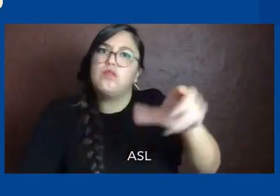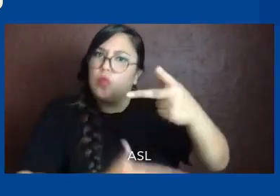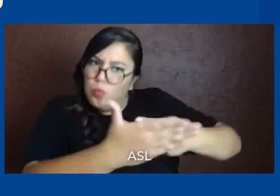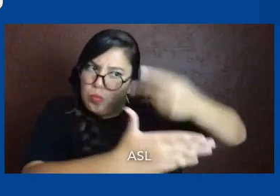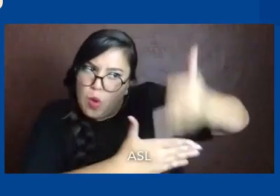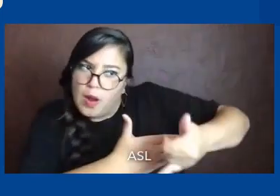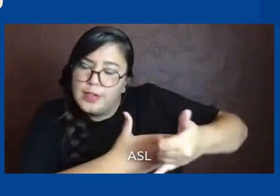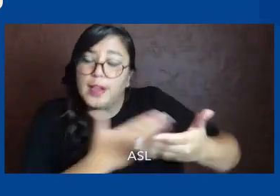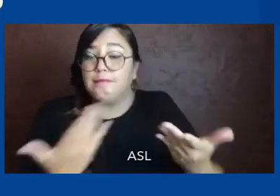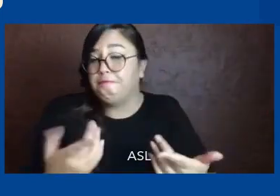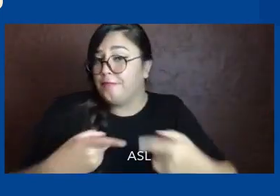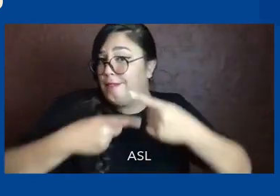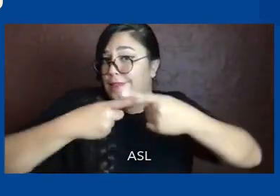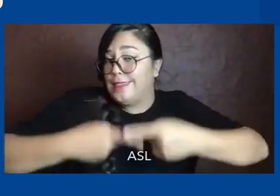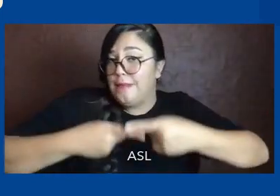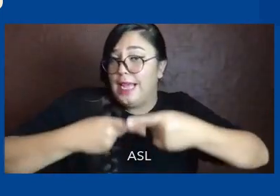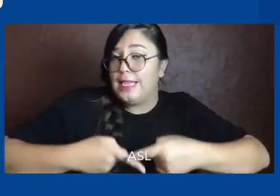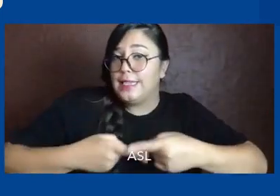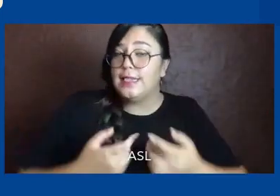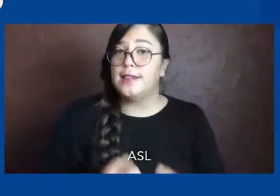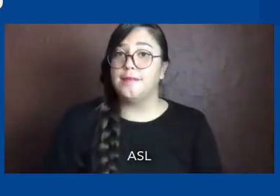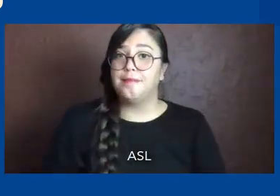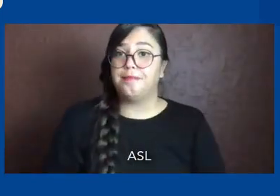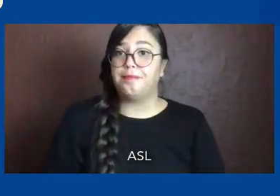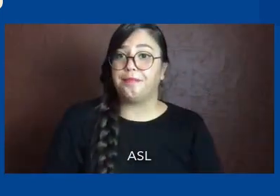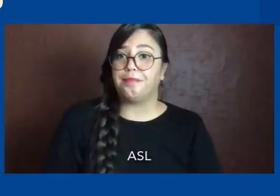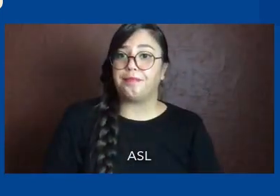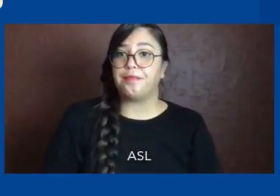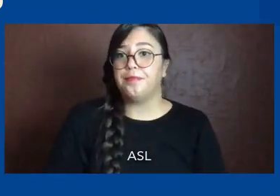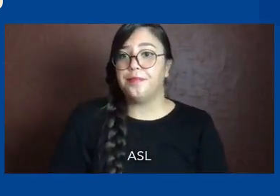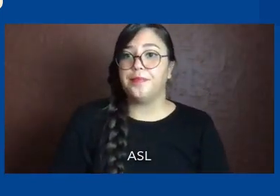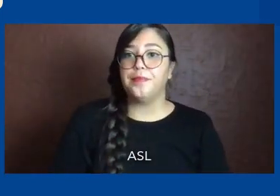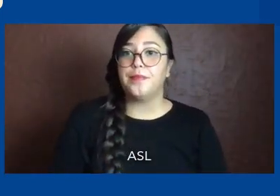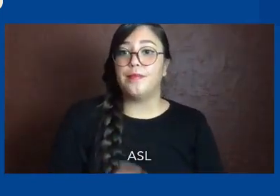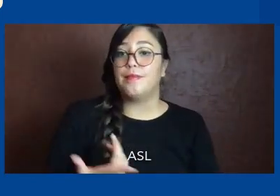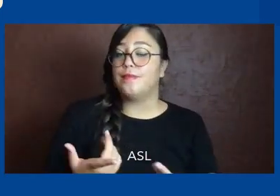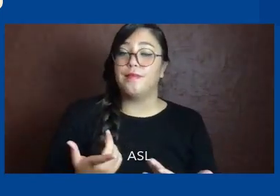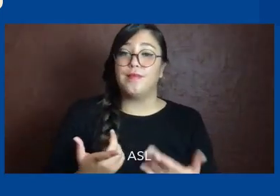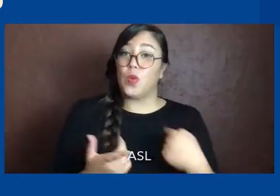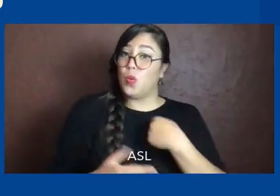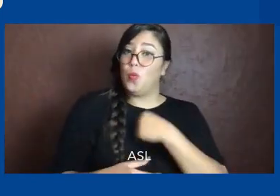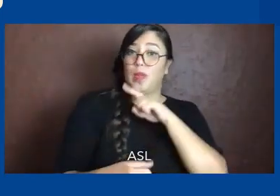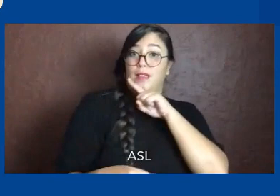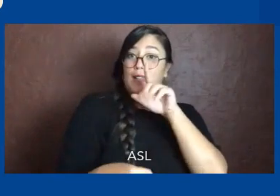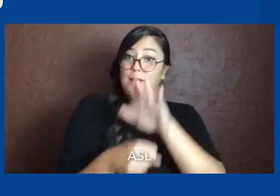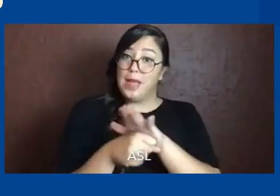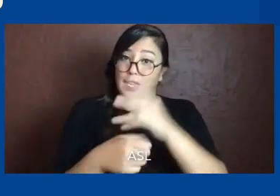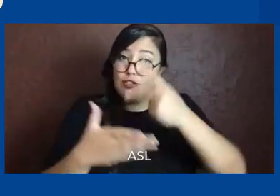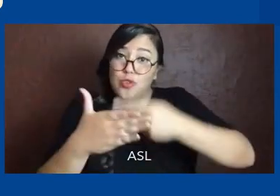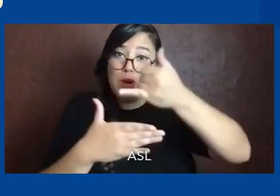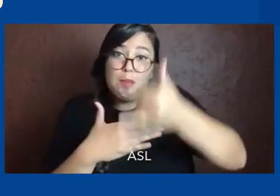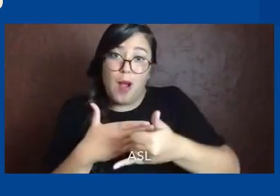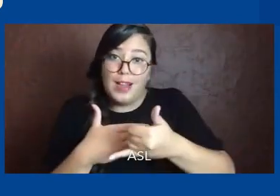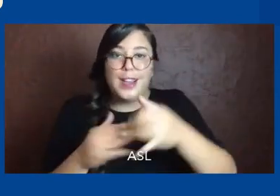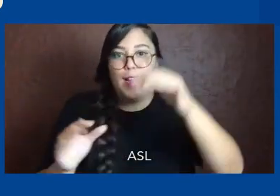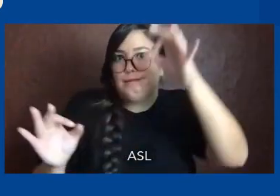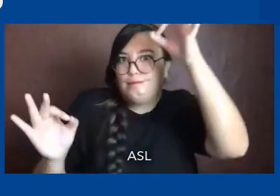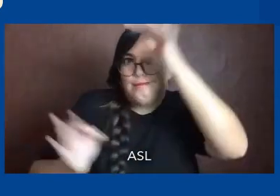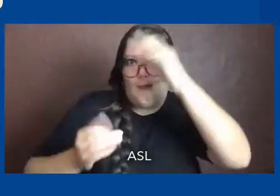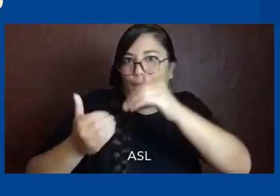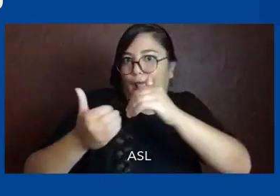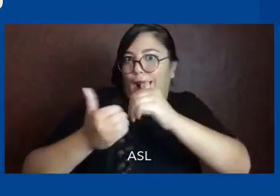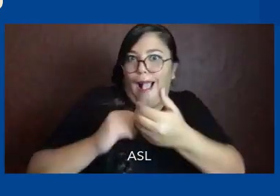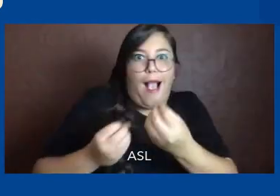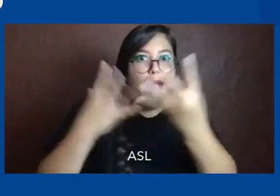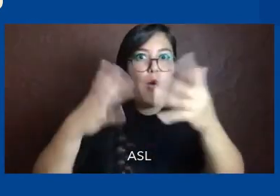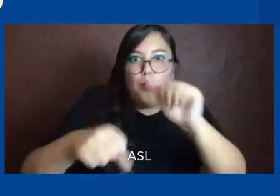depending on, like, you don't know how much you're going to work, but you have to be ready to work all the time, and you have to kind of